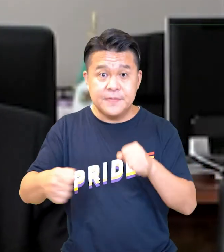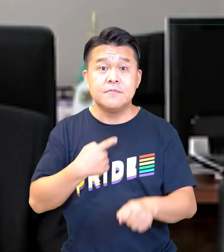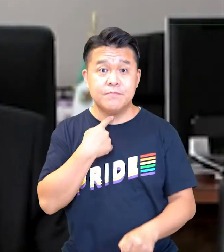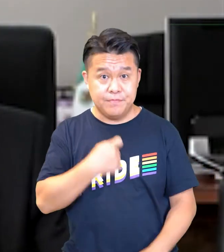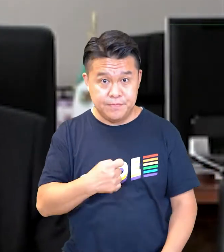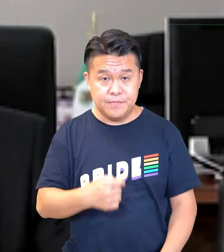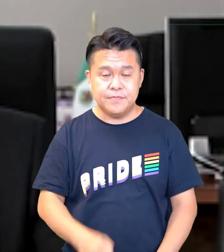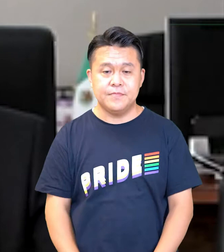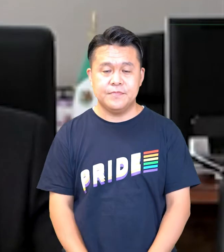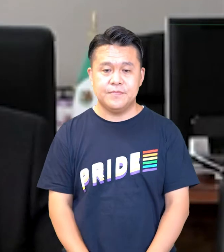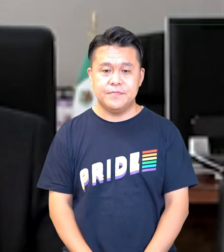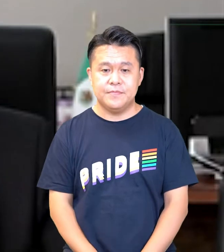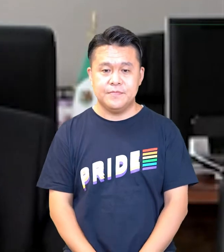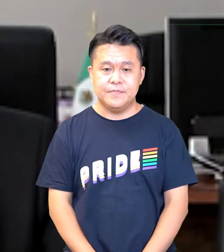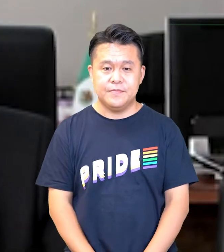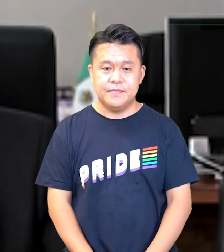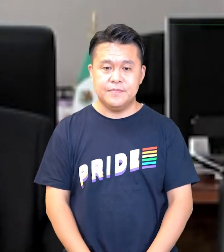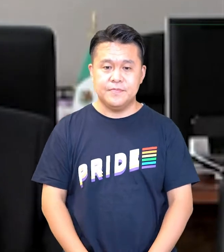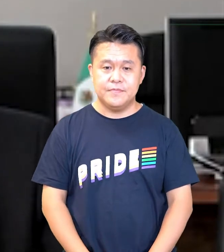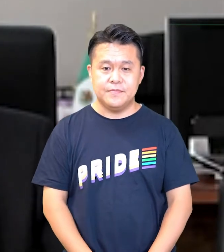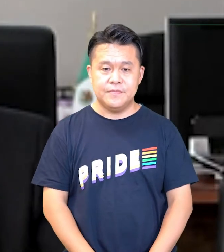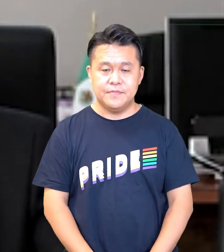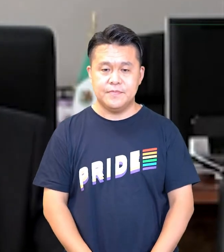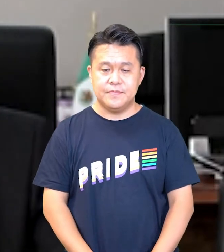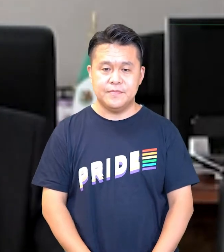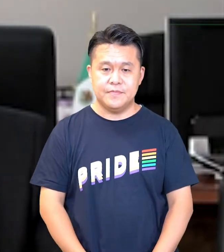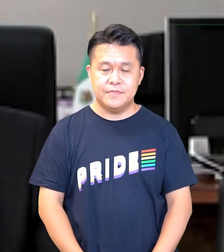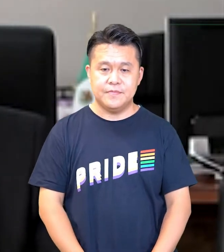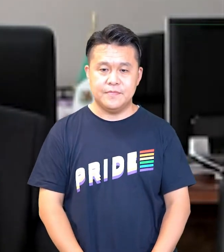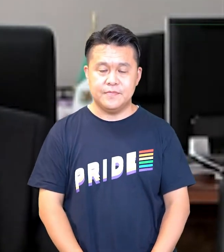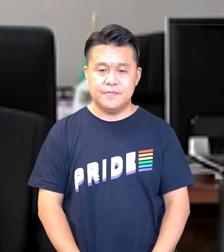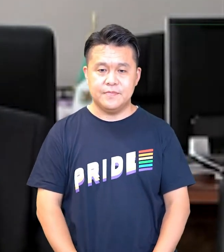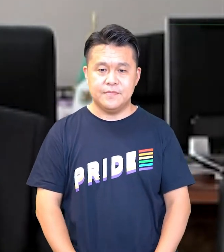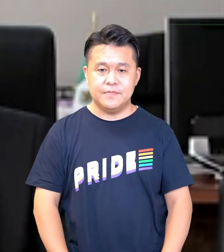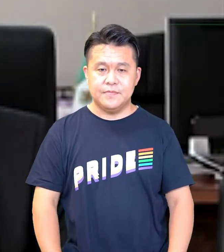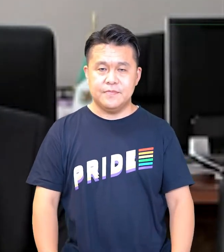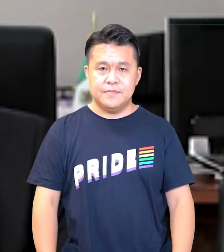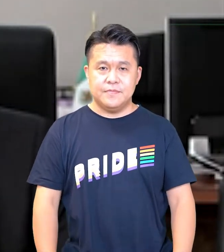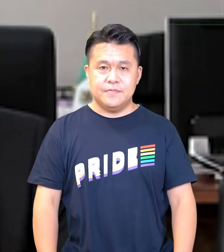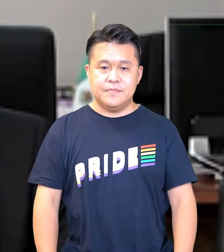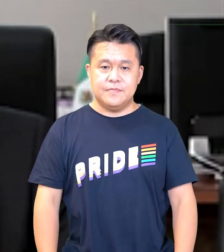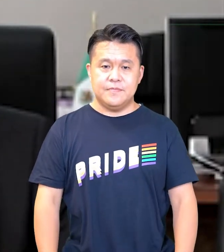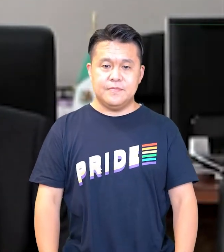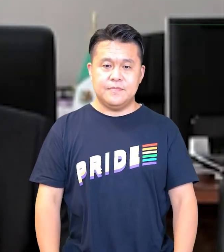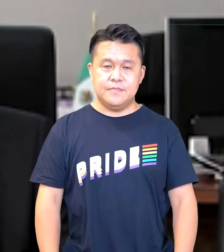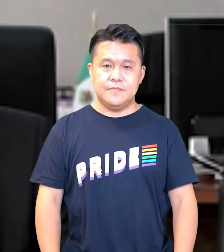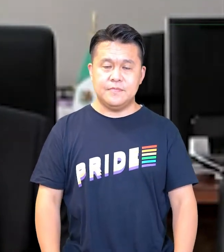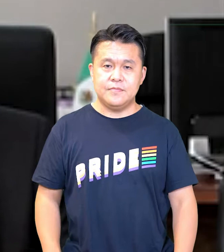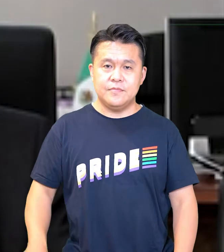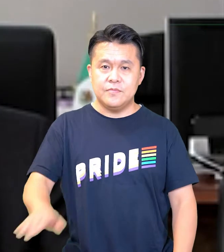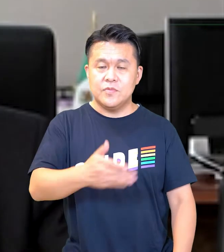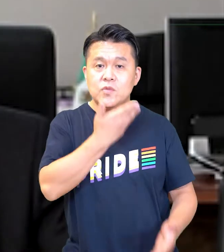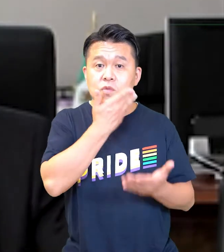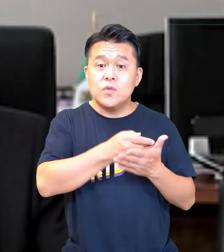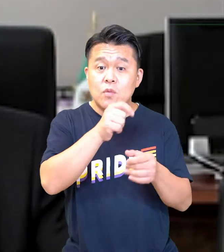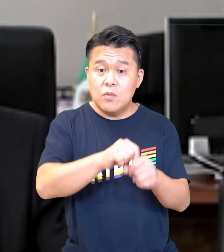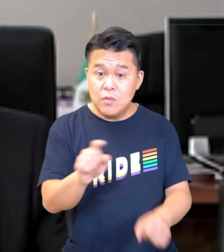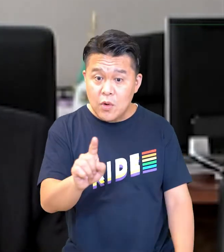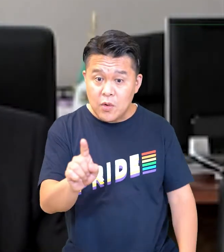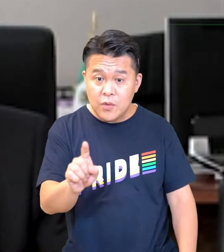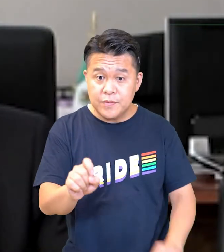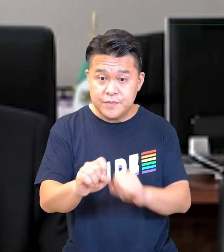of rights and fundamental freedoms of all citizens. Our main goal is to